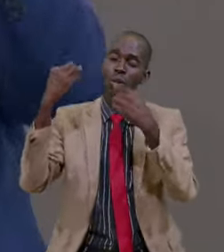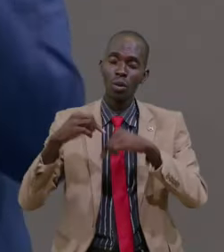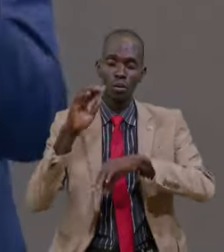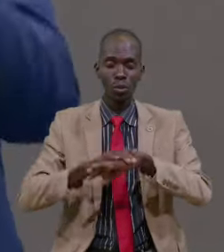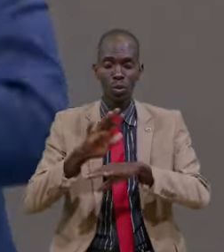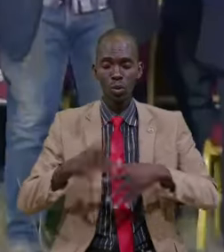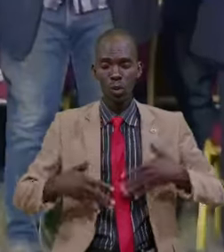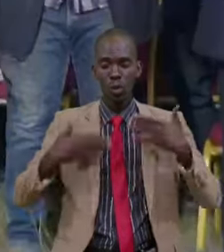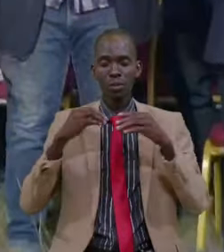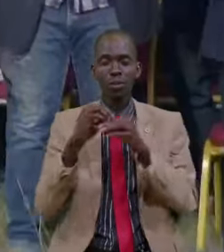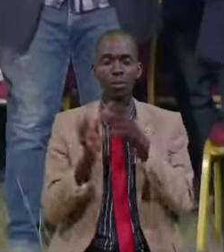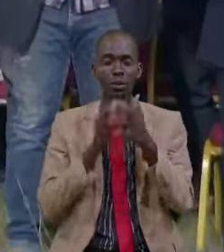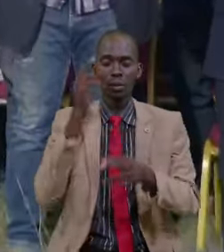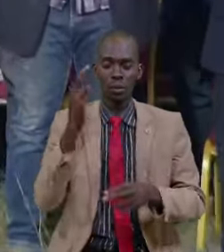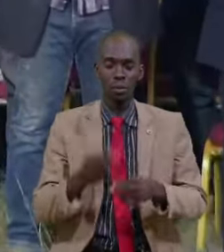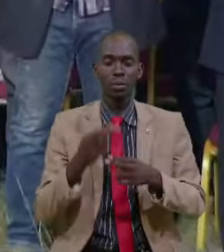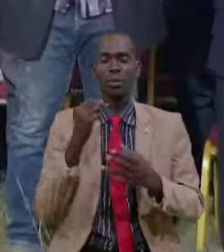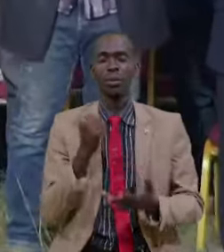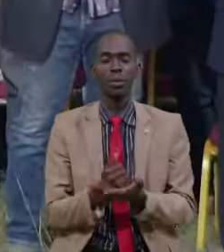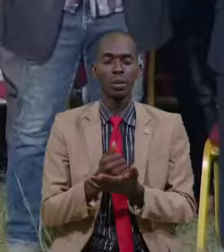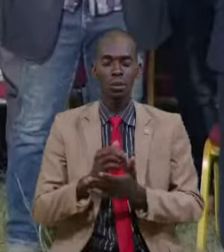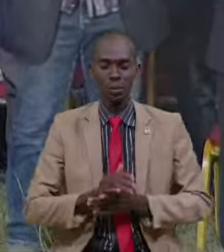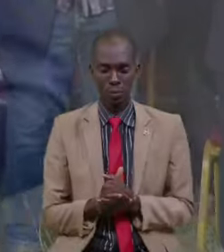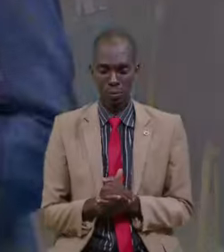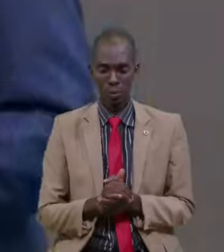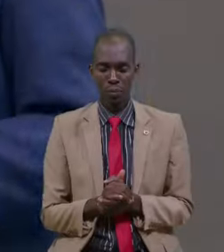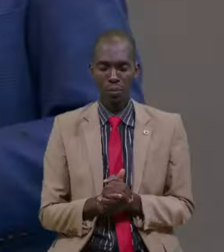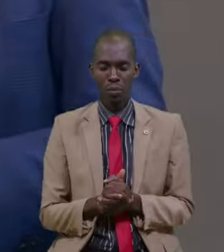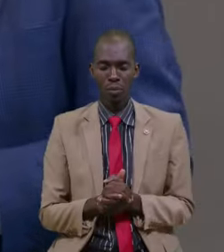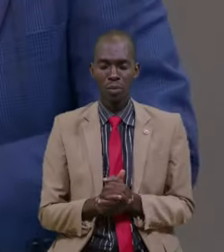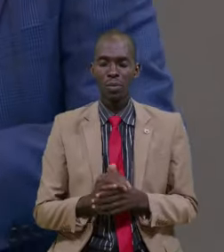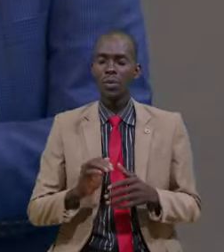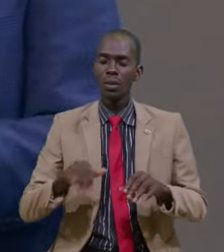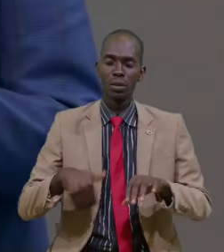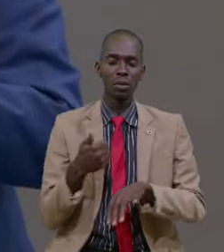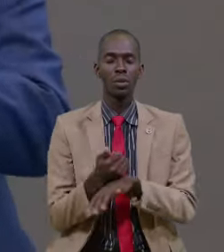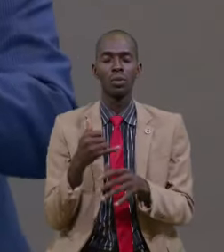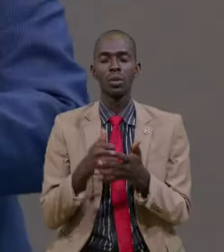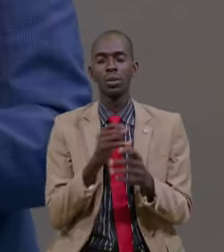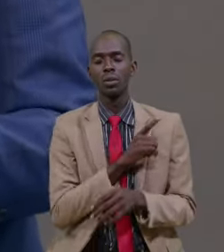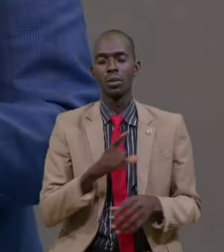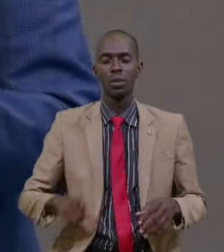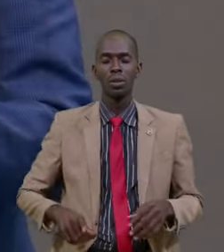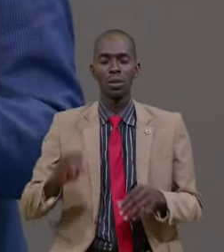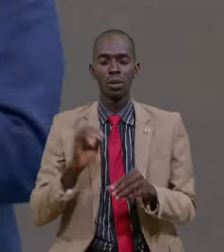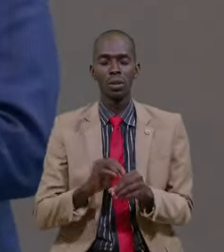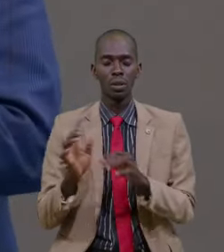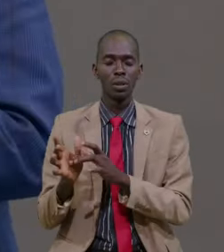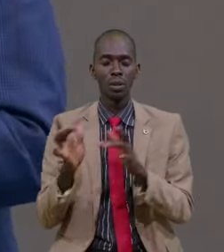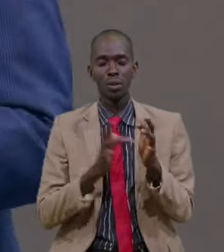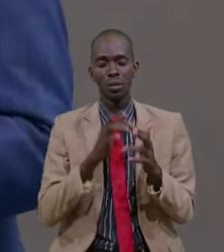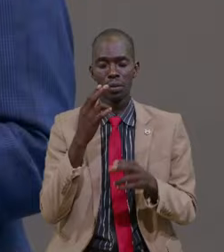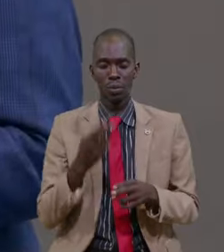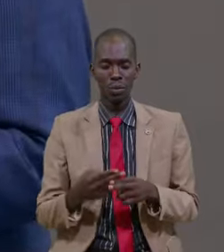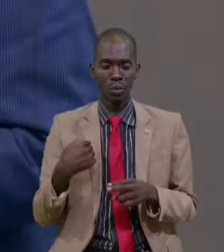in Jesus' name. Confirm it, O Lord. In Jesus' name